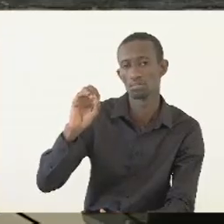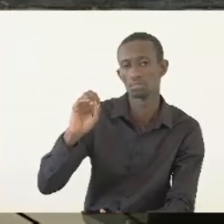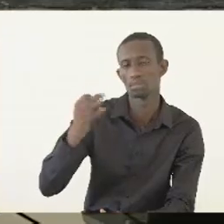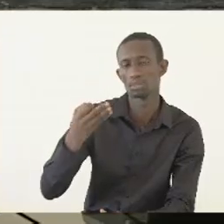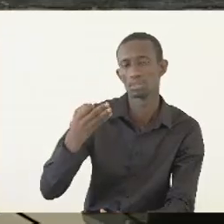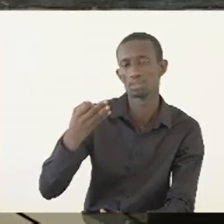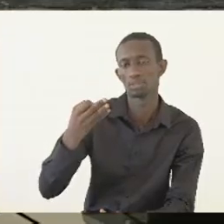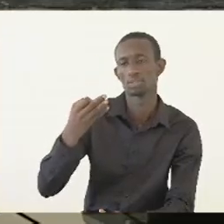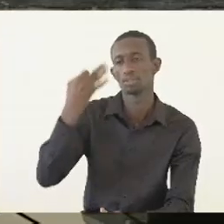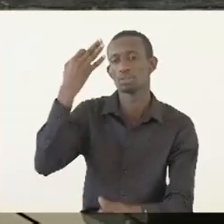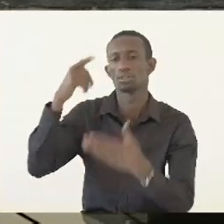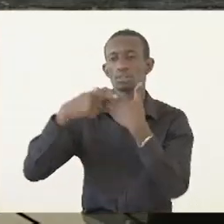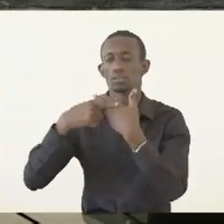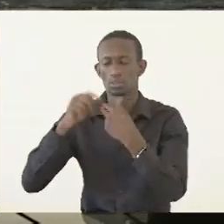name